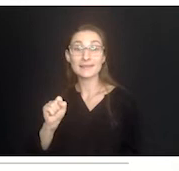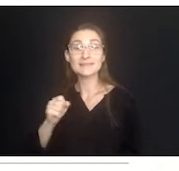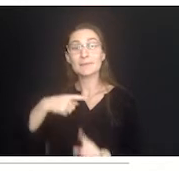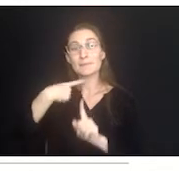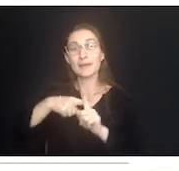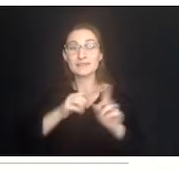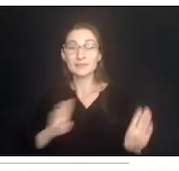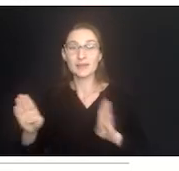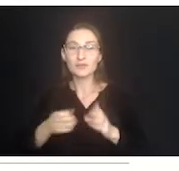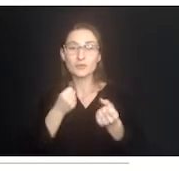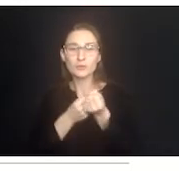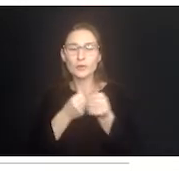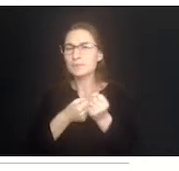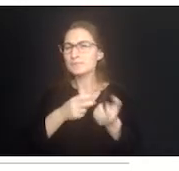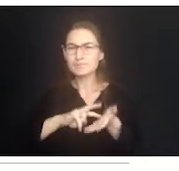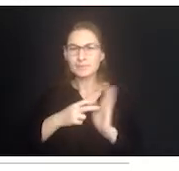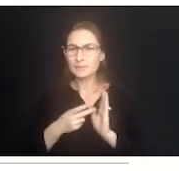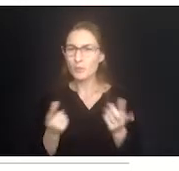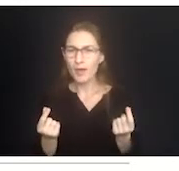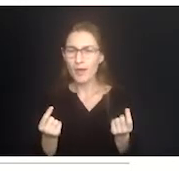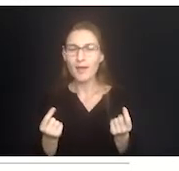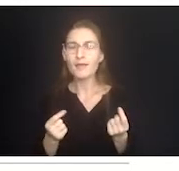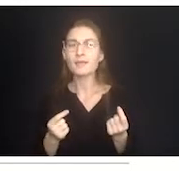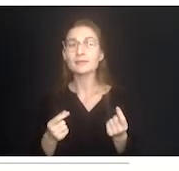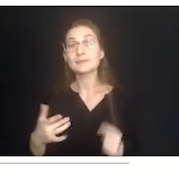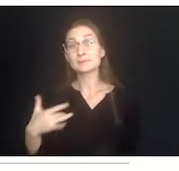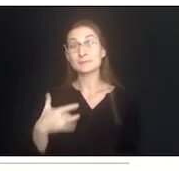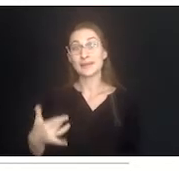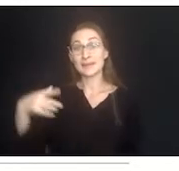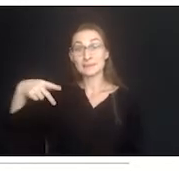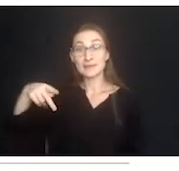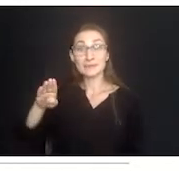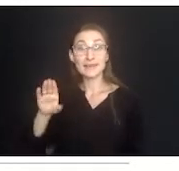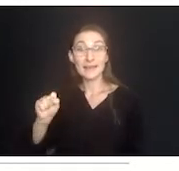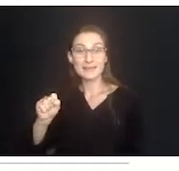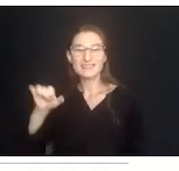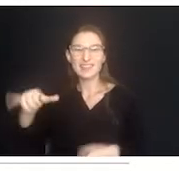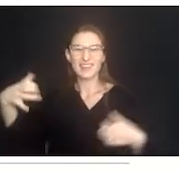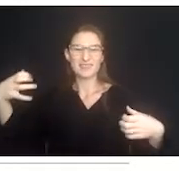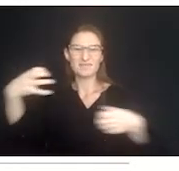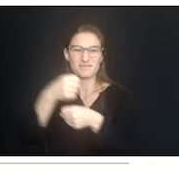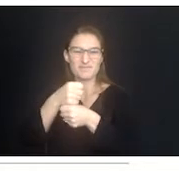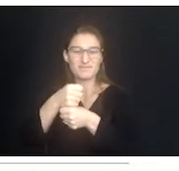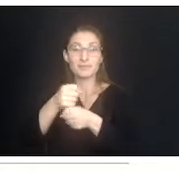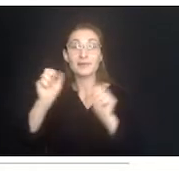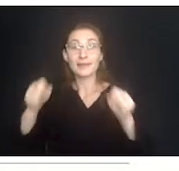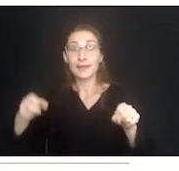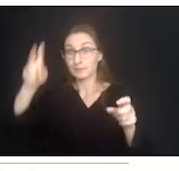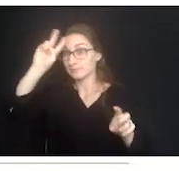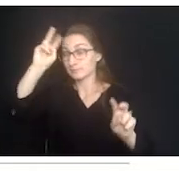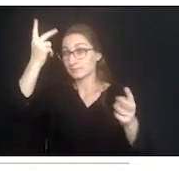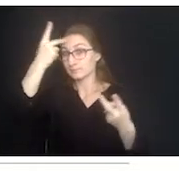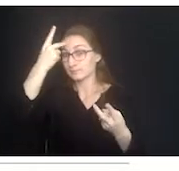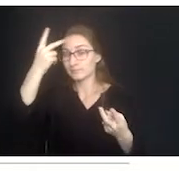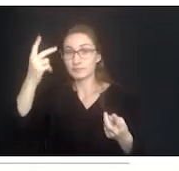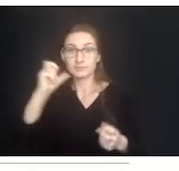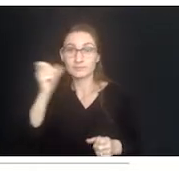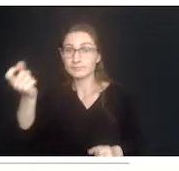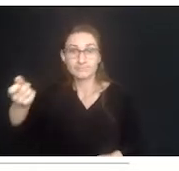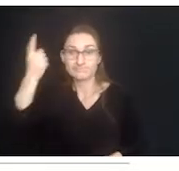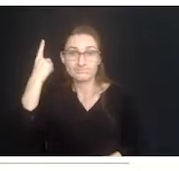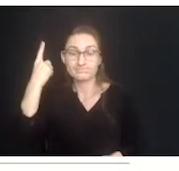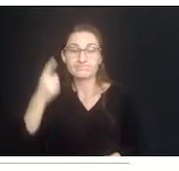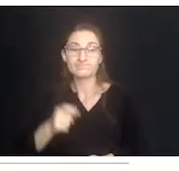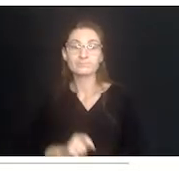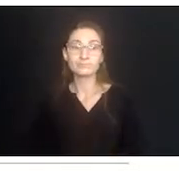So what is positive behavior support? What comes to mind when you hear the phrase? Often the term PBS, which is usually